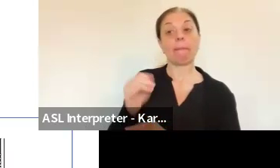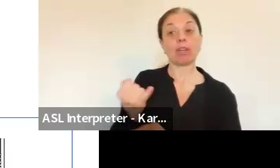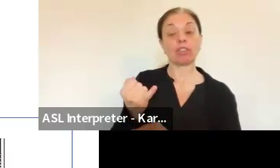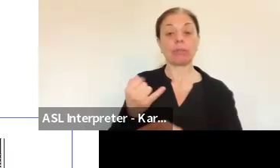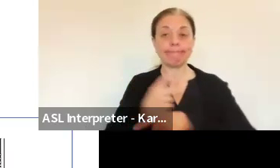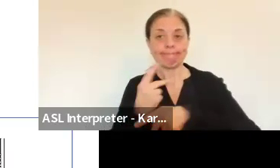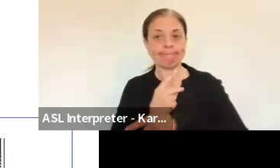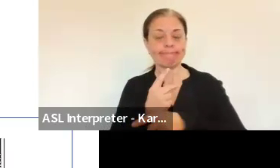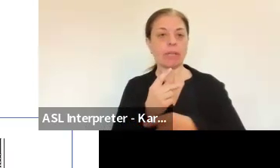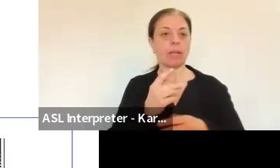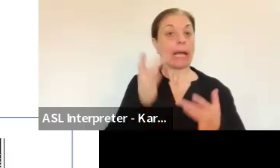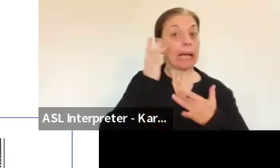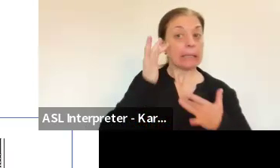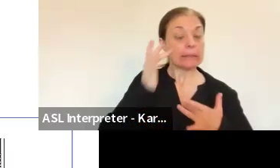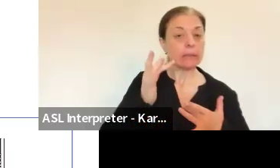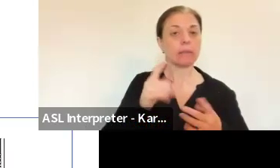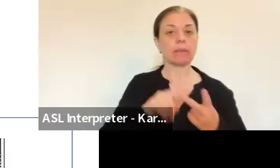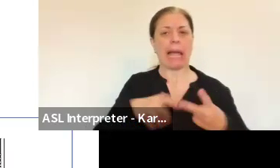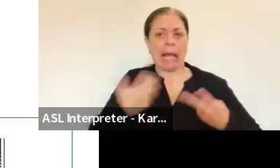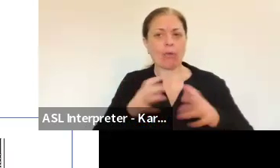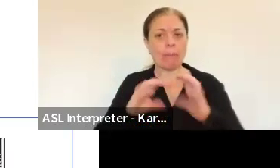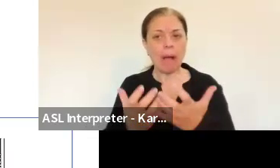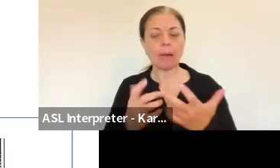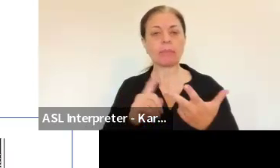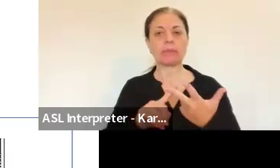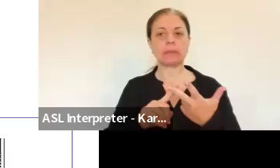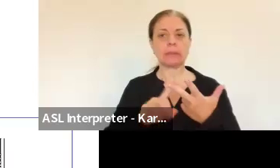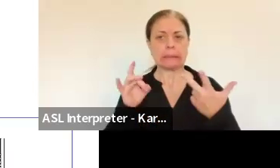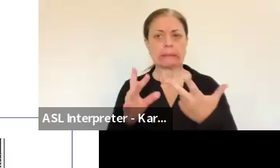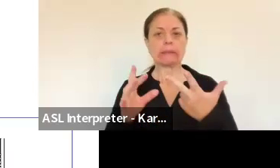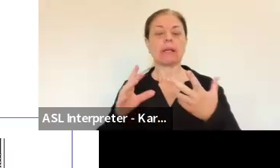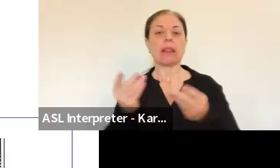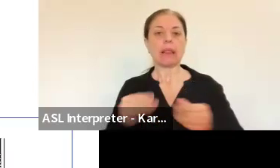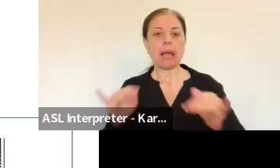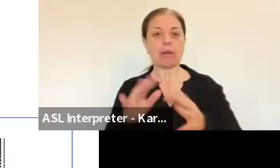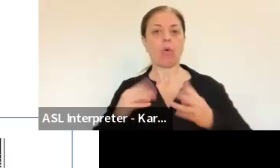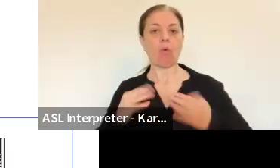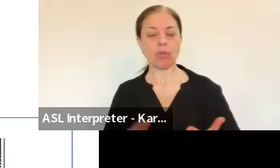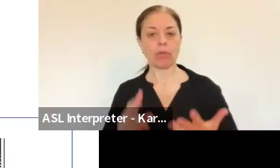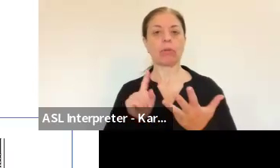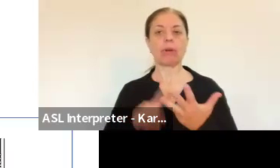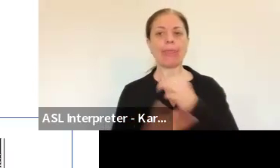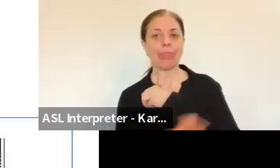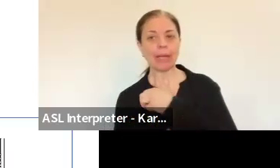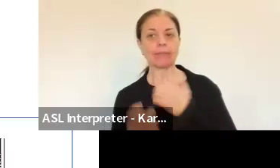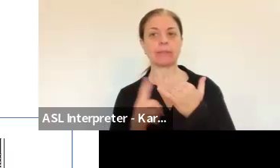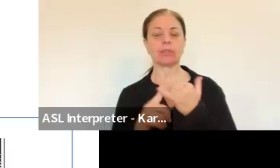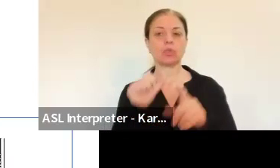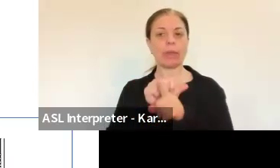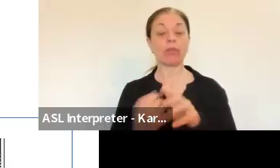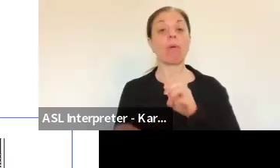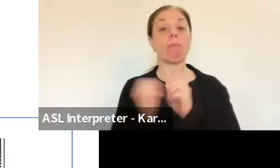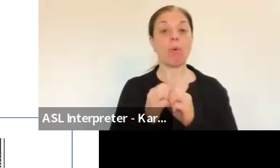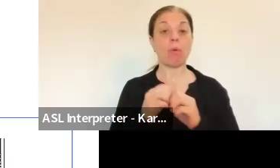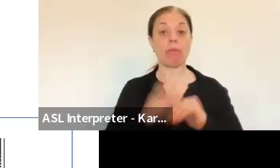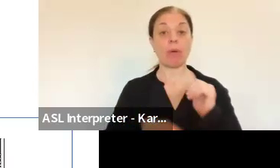deadly illnesses, angry mobs, treacherous landowners, outright thieves and swindlers, and more